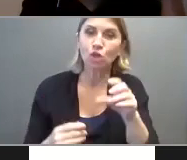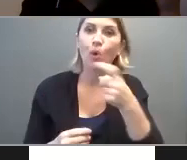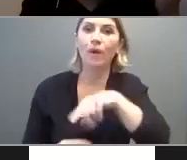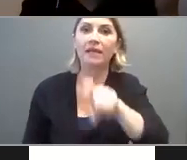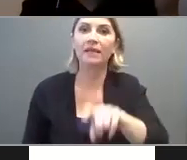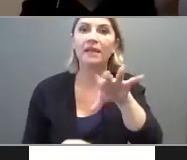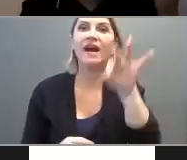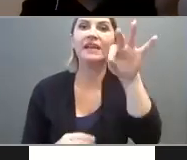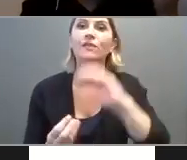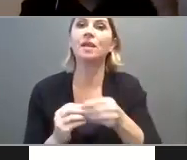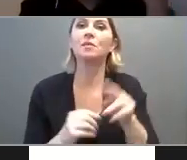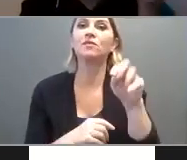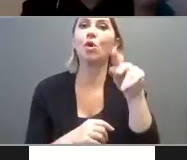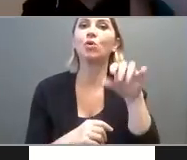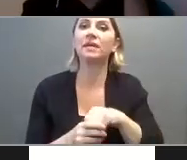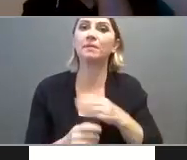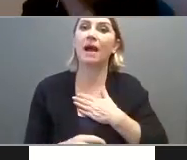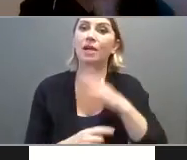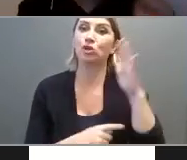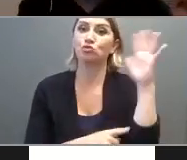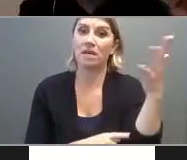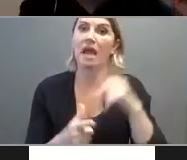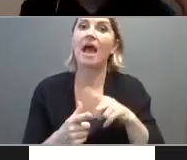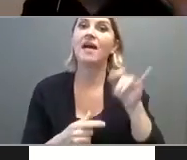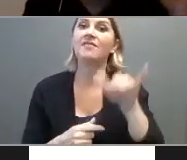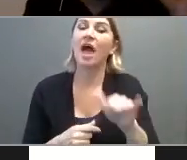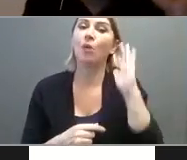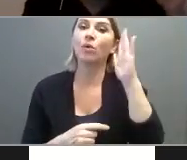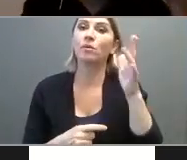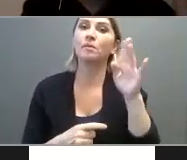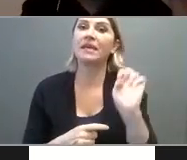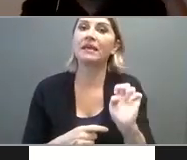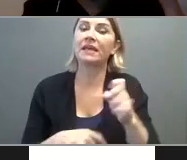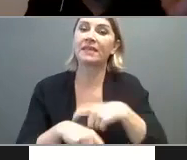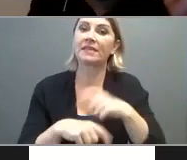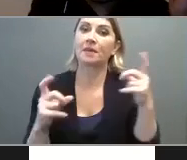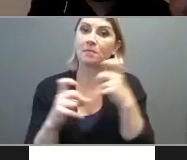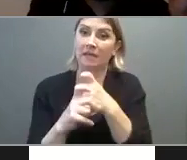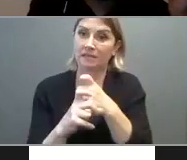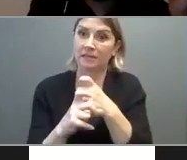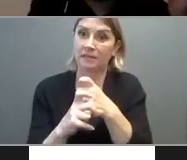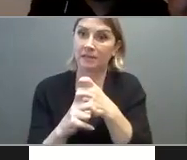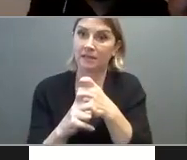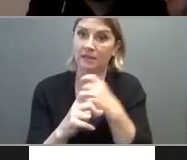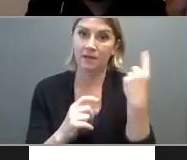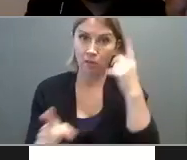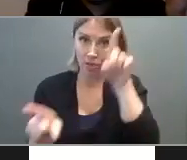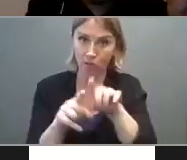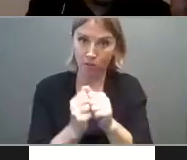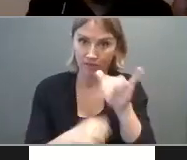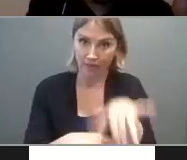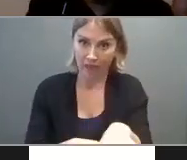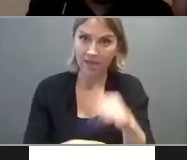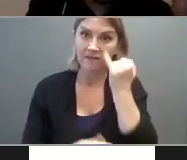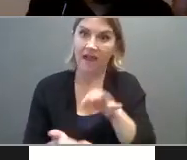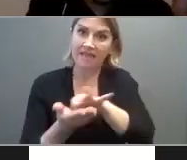out the number of nodes in my tree, and then that would be the time complexity of my algorithm. Does everyone agree with that? That if I